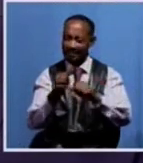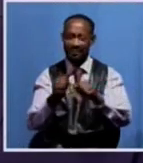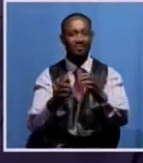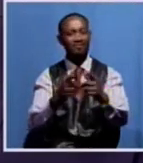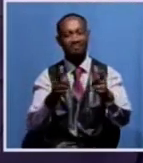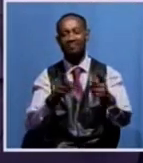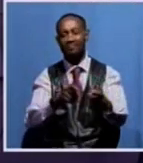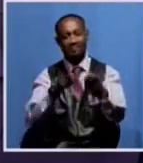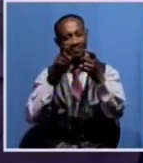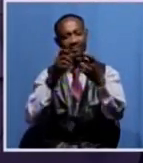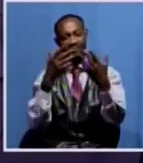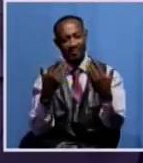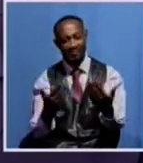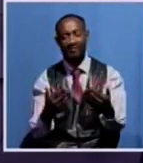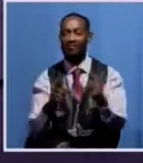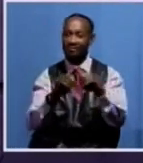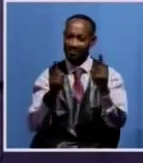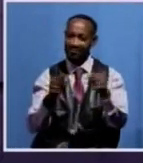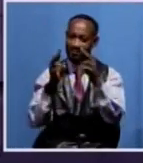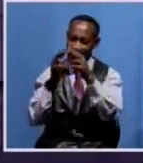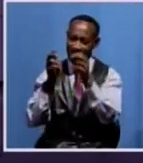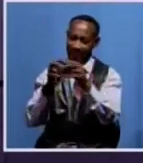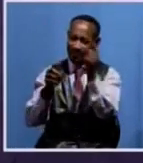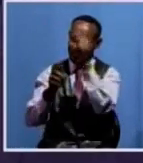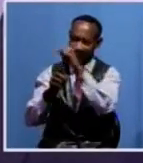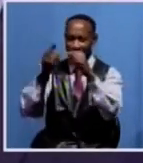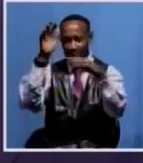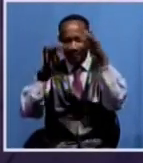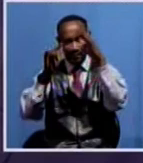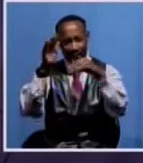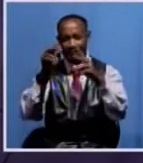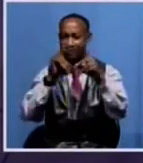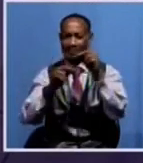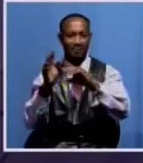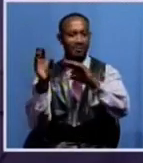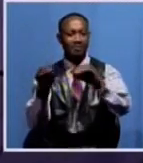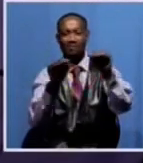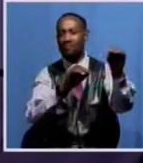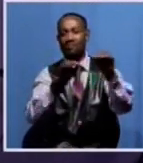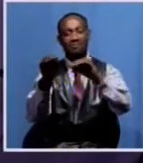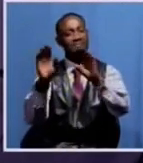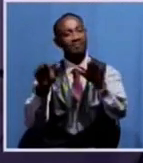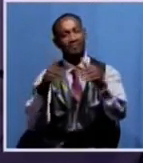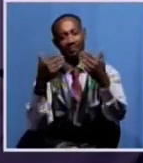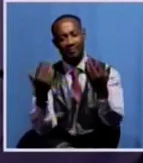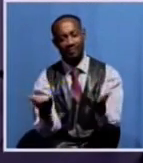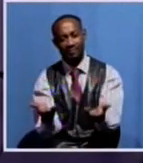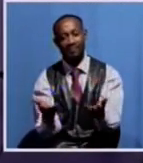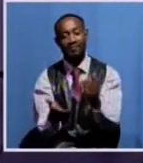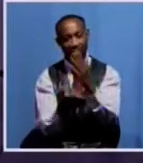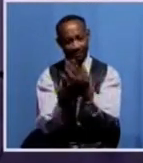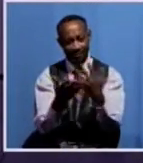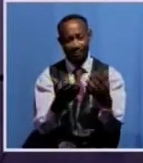have in particularly the rural areas is that in the rainy season, people cannot move around. So that is something that we have already